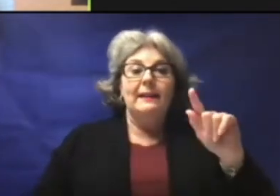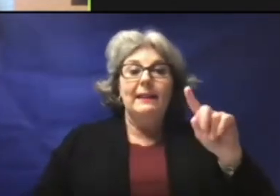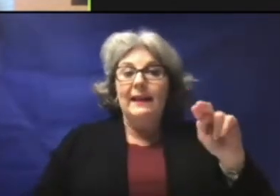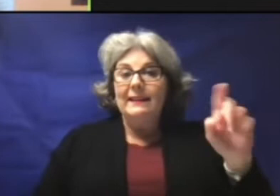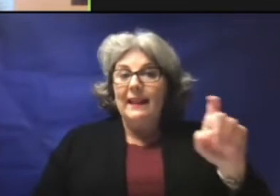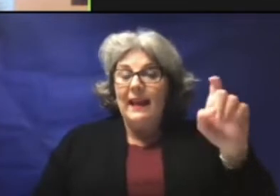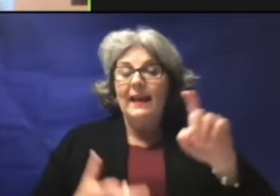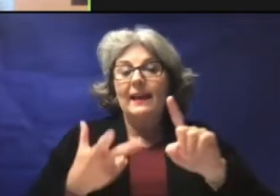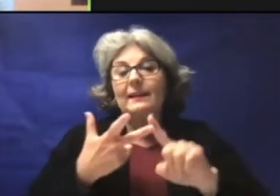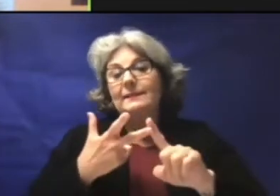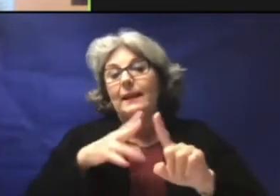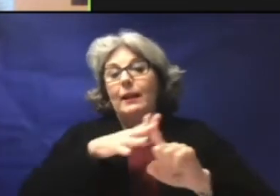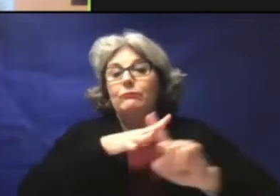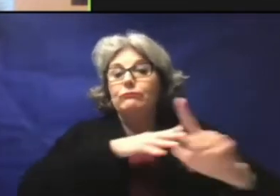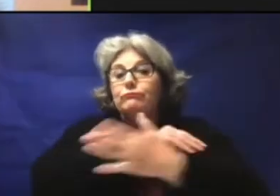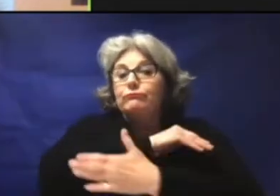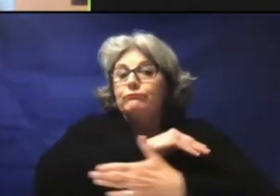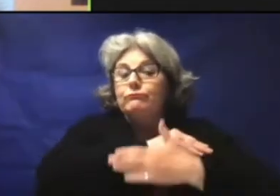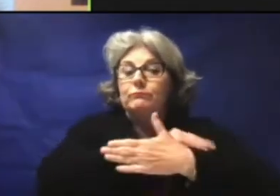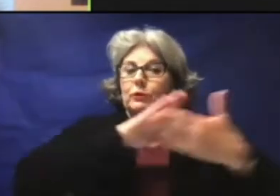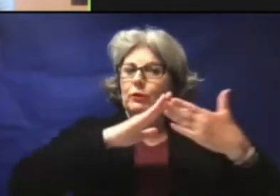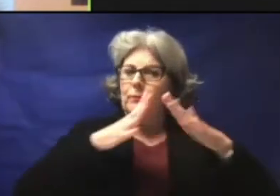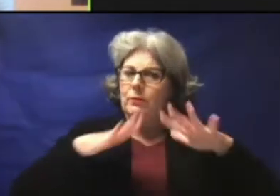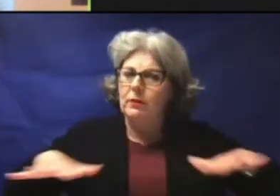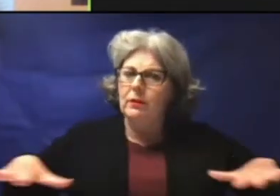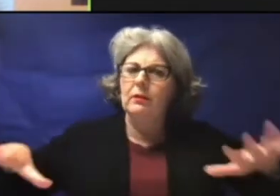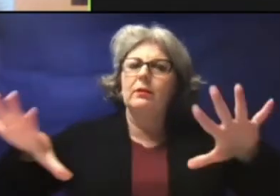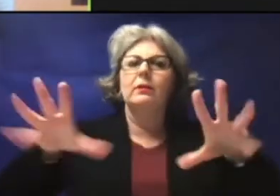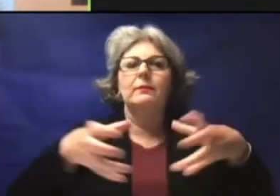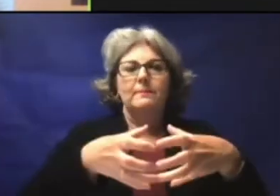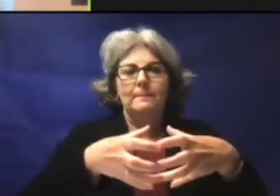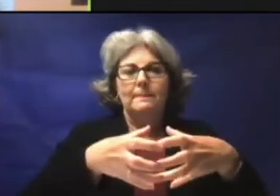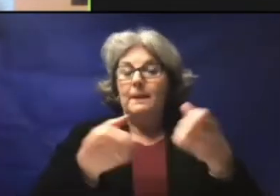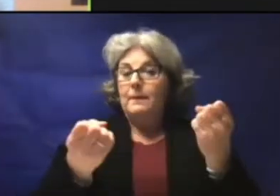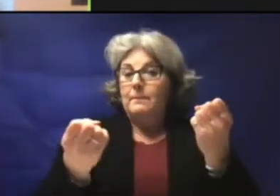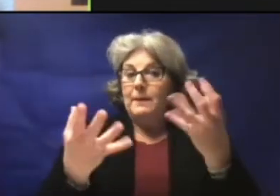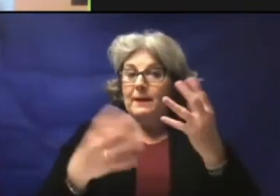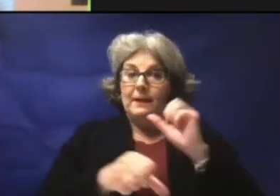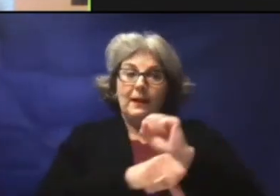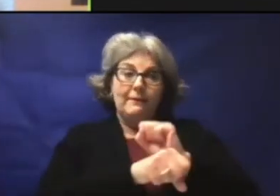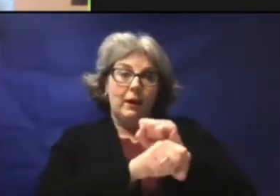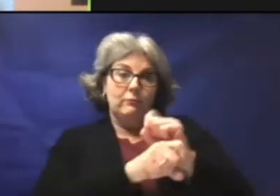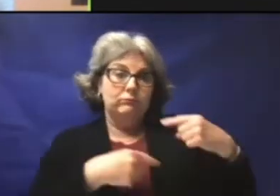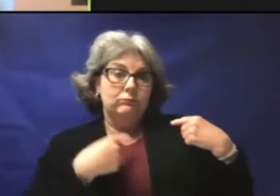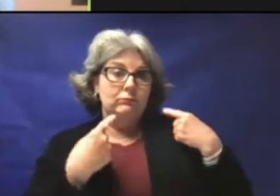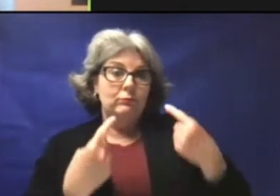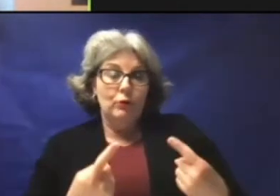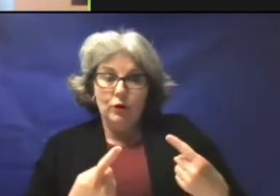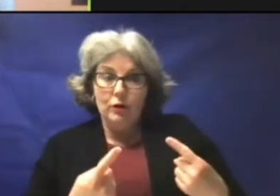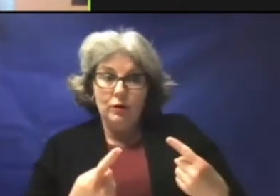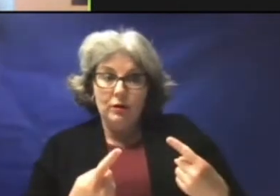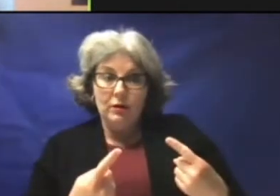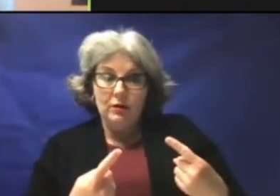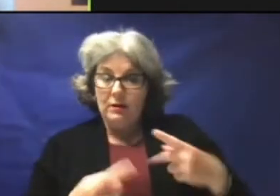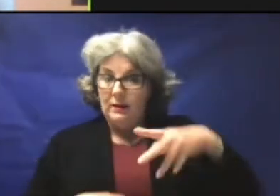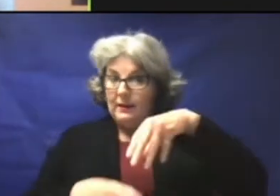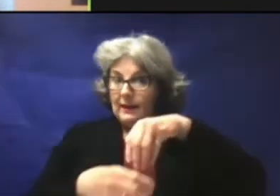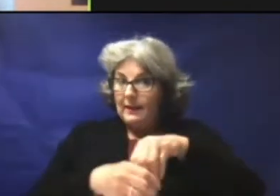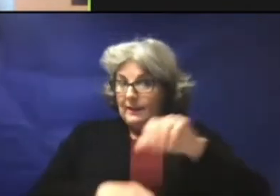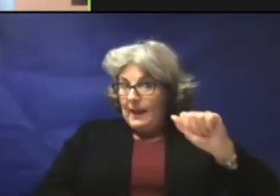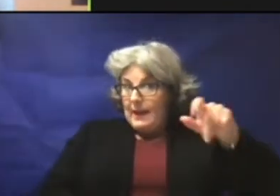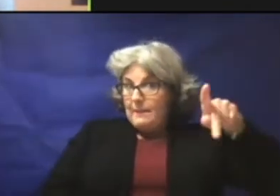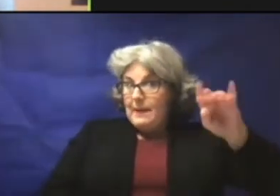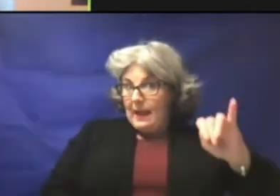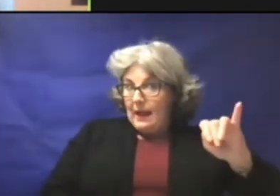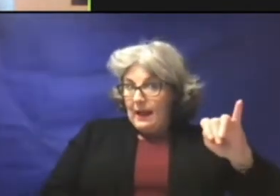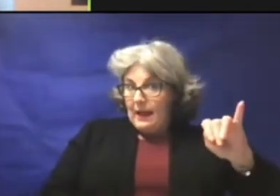and refugee community. So I think a lot of our work is out, not only within the API space,